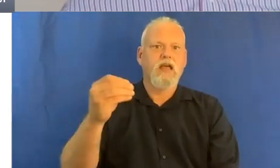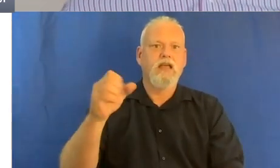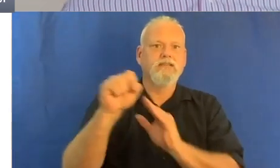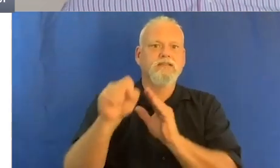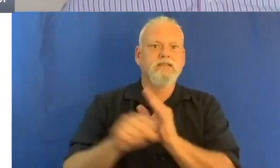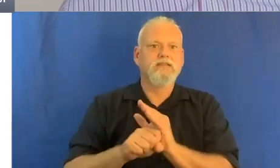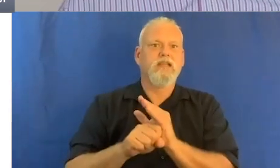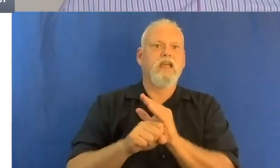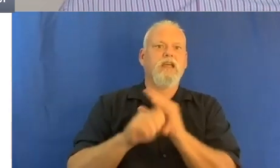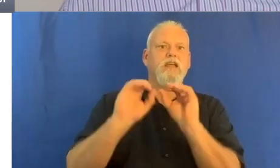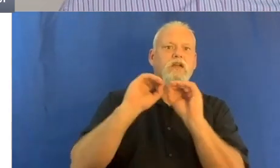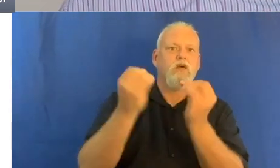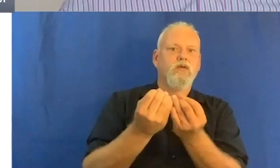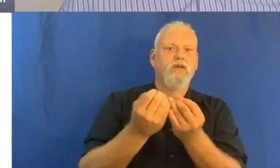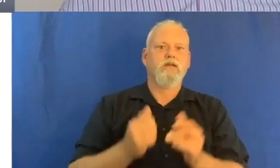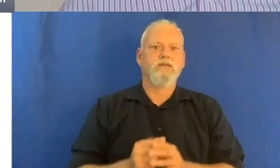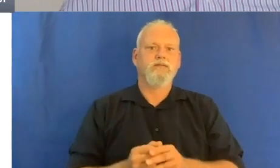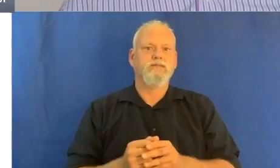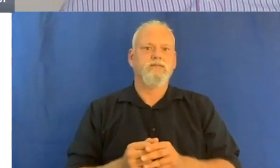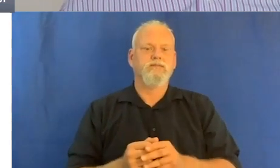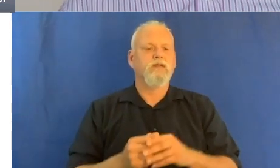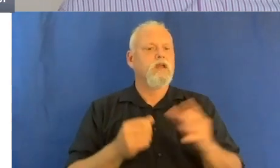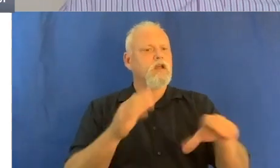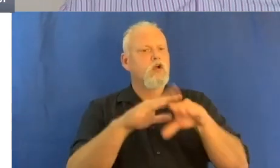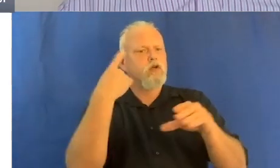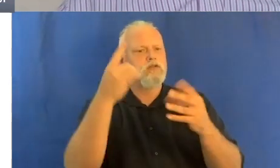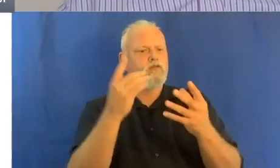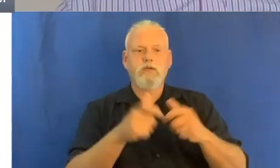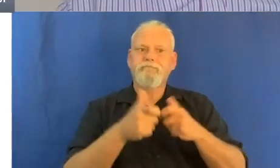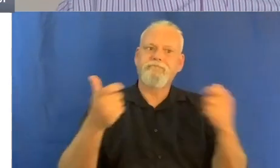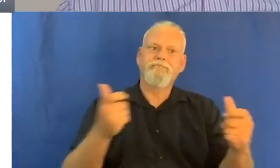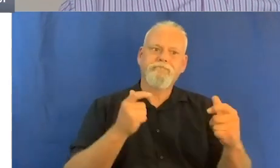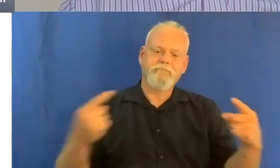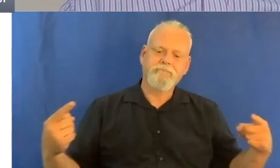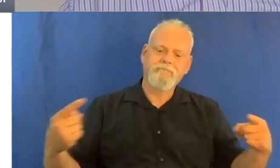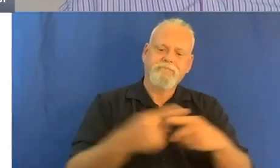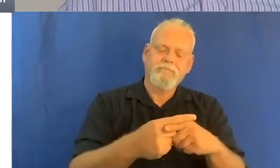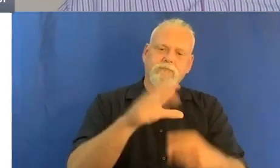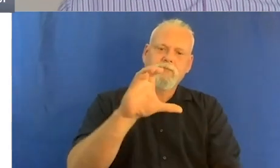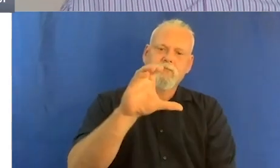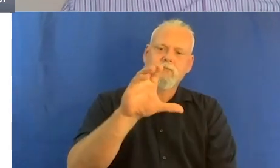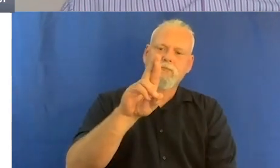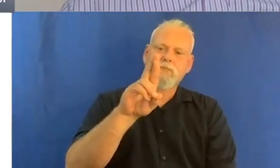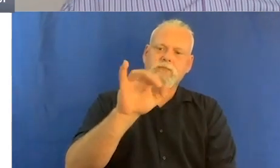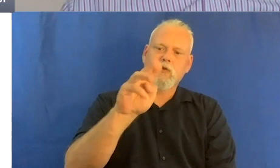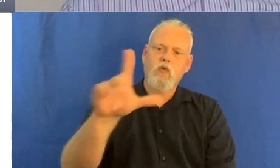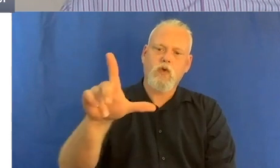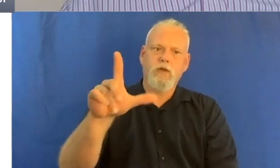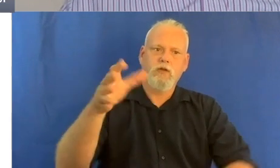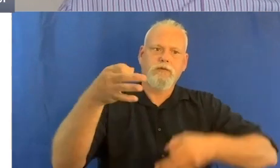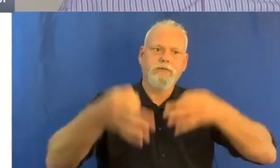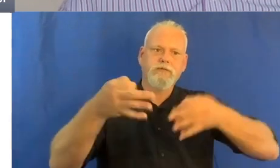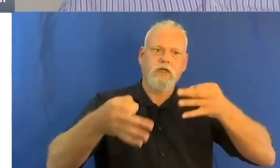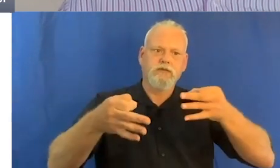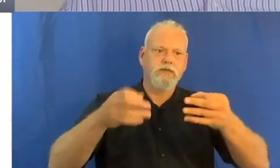local organizations, calls for significant intersectional criminal justice reforms. And those reforms